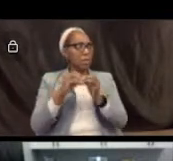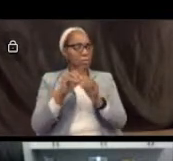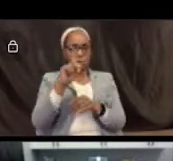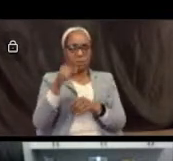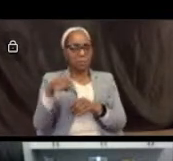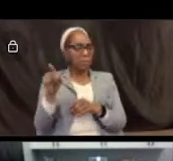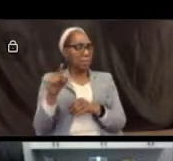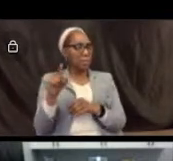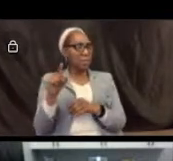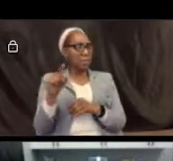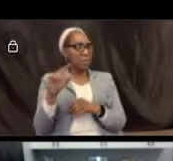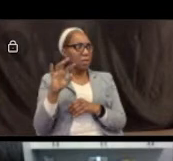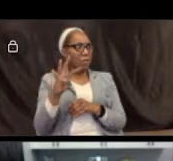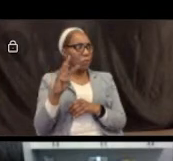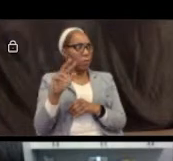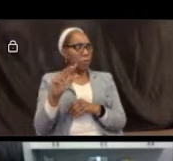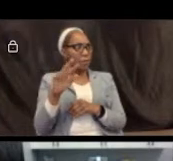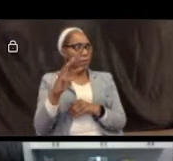This is